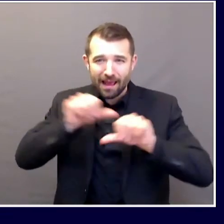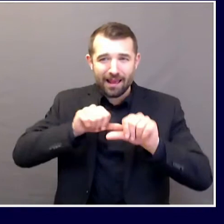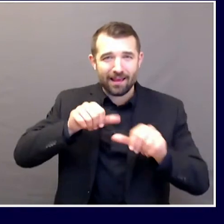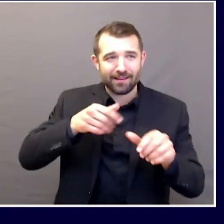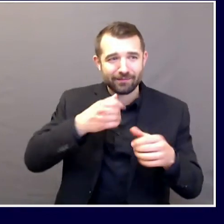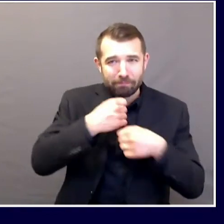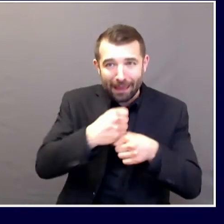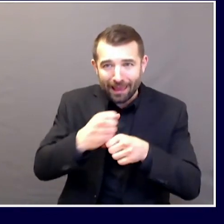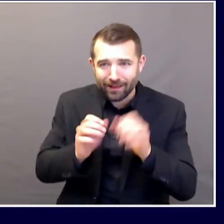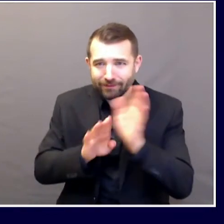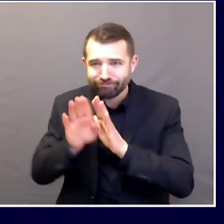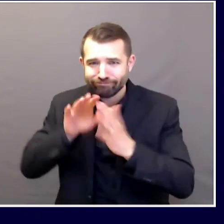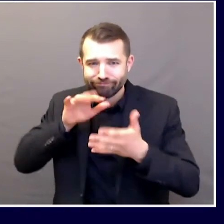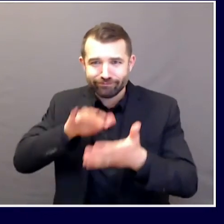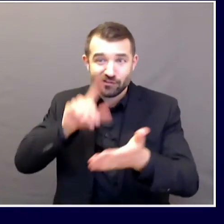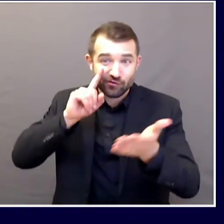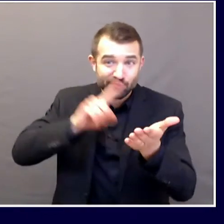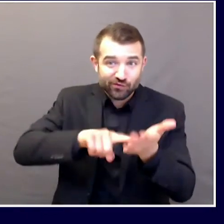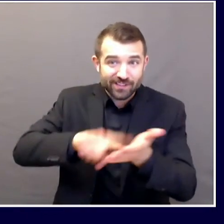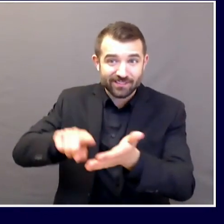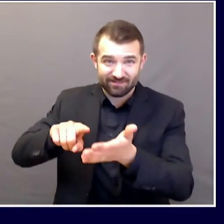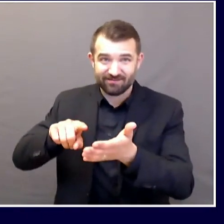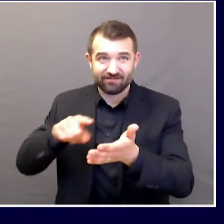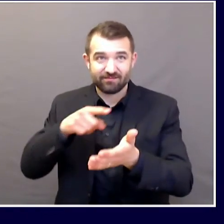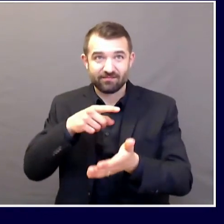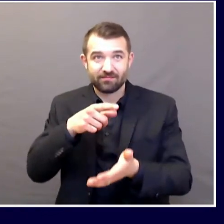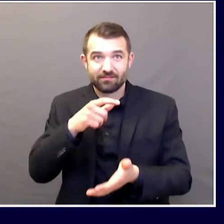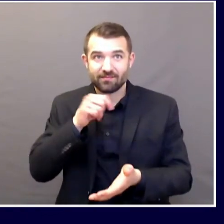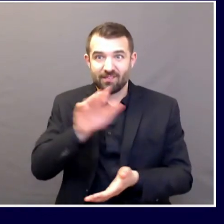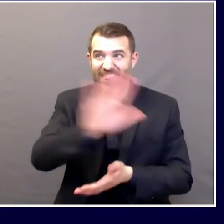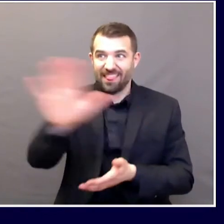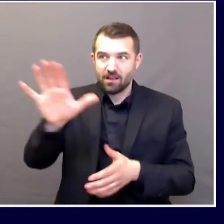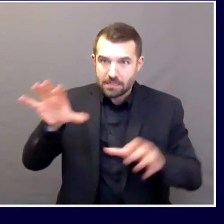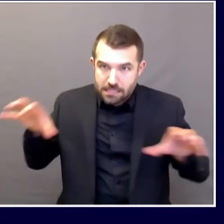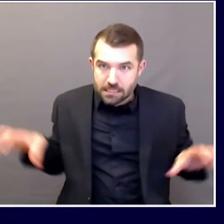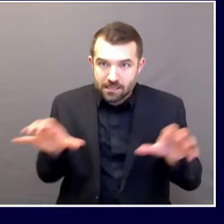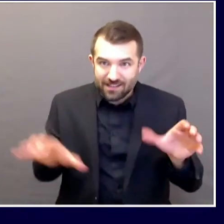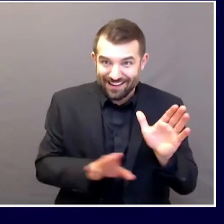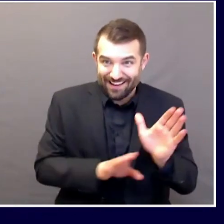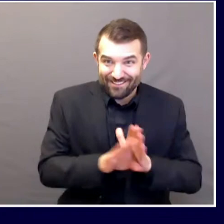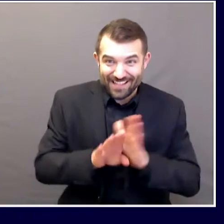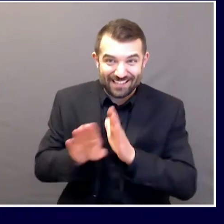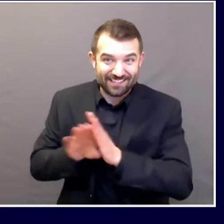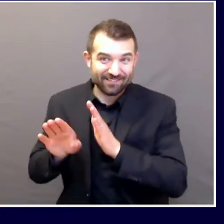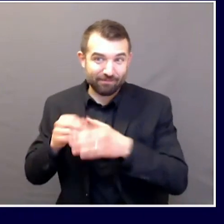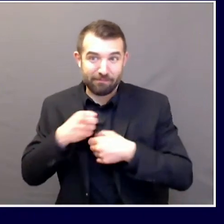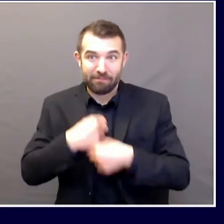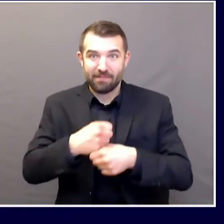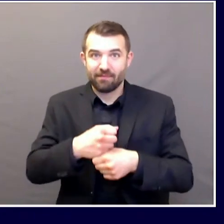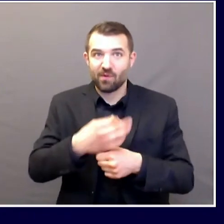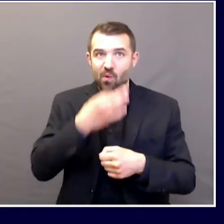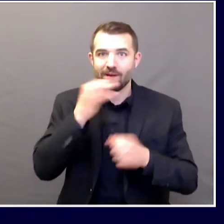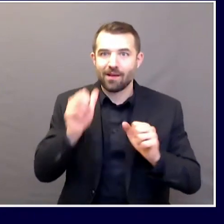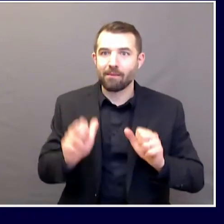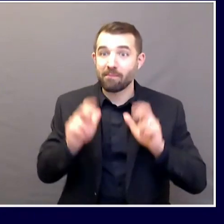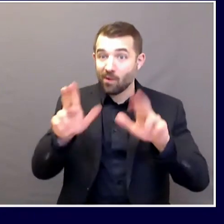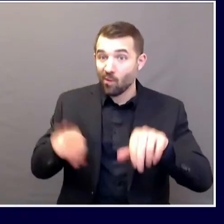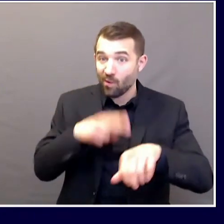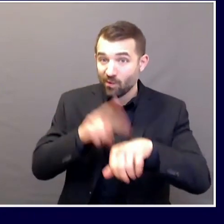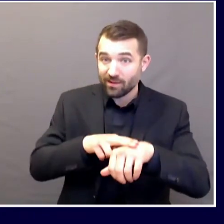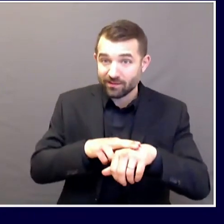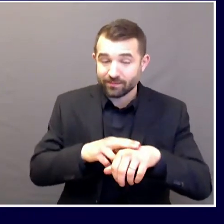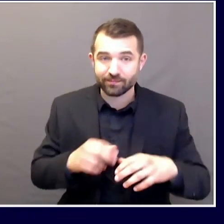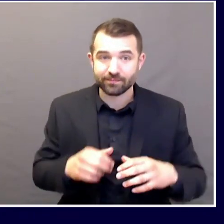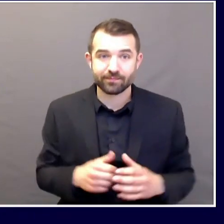possible. The speed of development of the vaccine was due to the sharing of research on a scale never